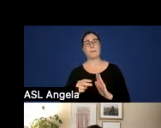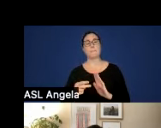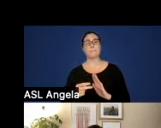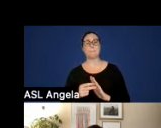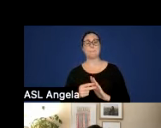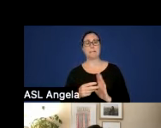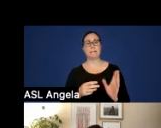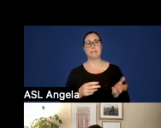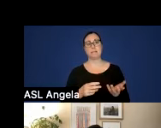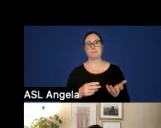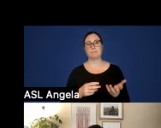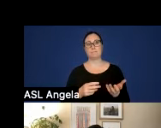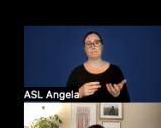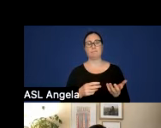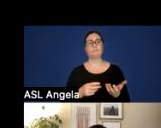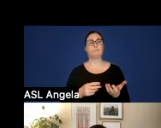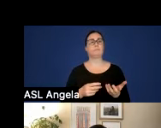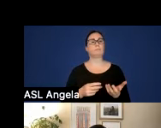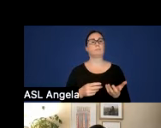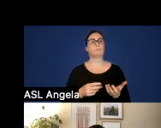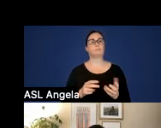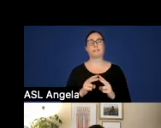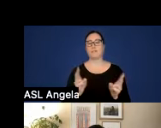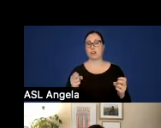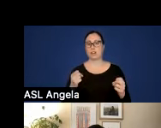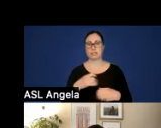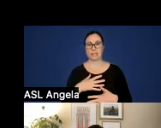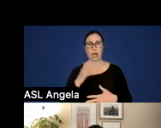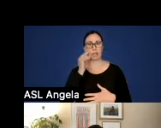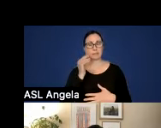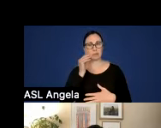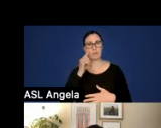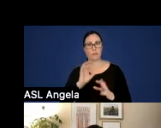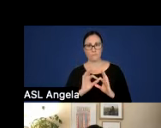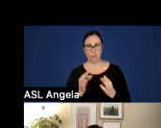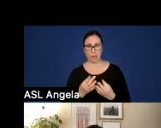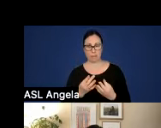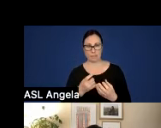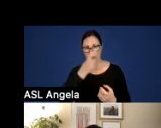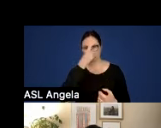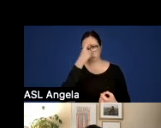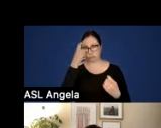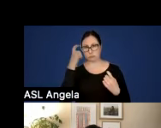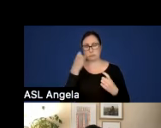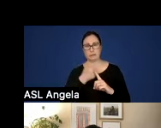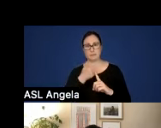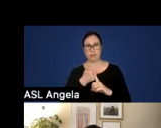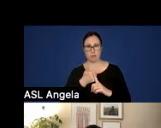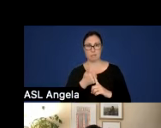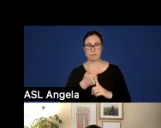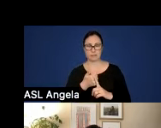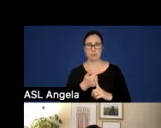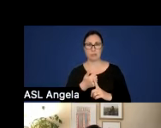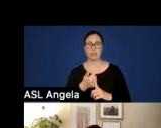they're heavy, it's a very scary experience for family members or for support folks of survivors of